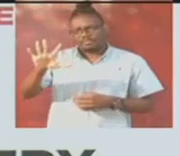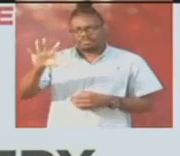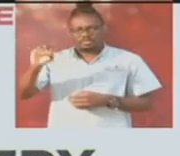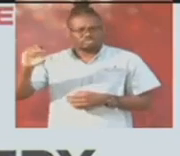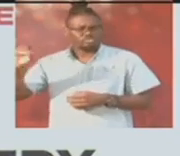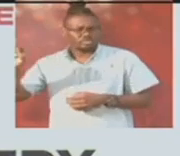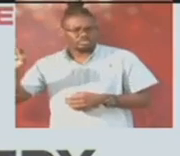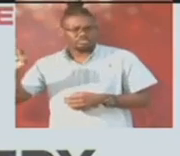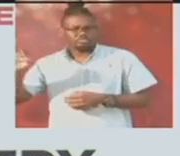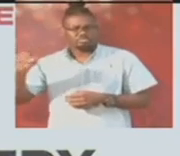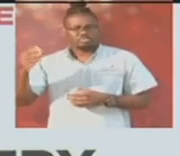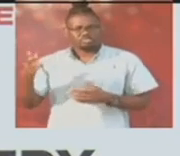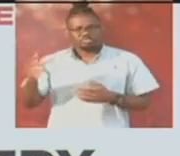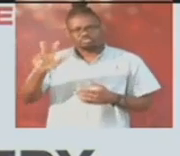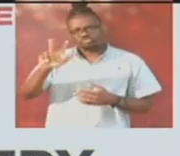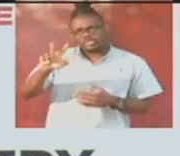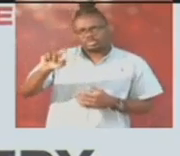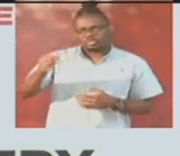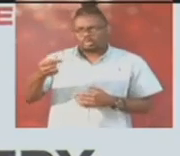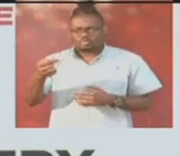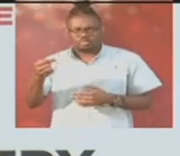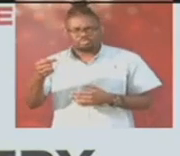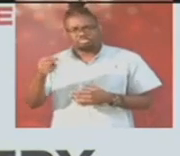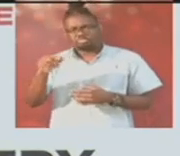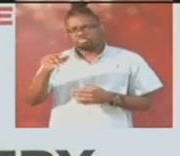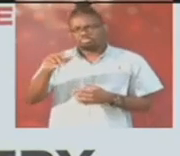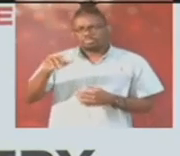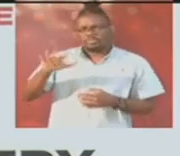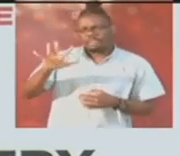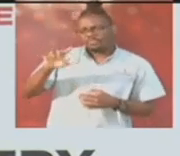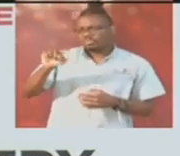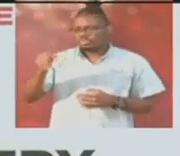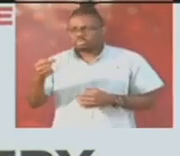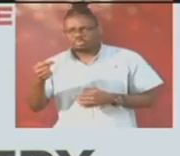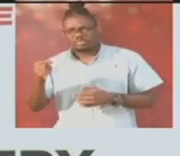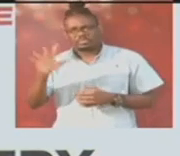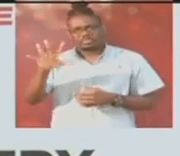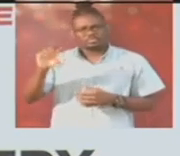So that's about 5,500 roughly